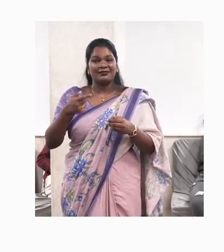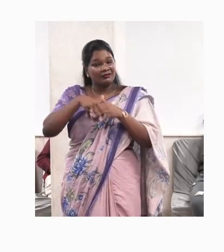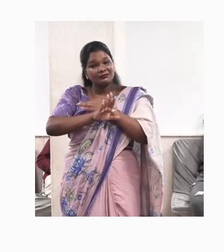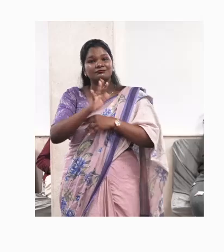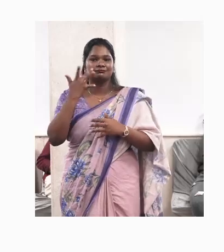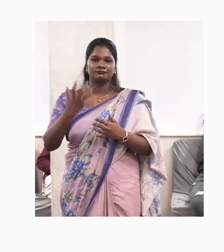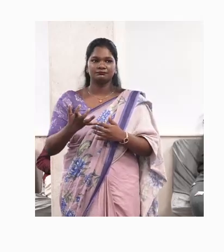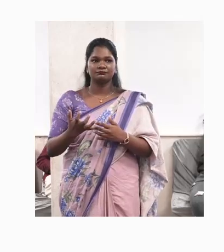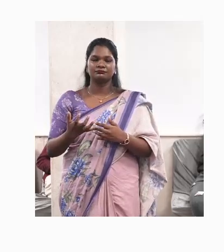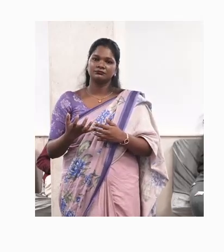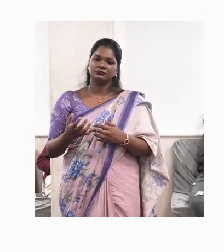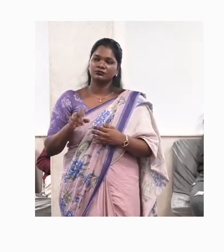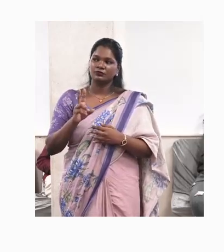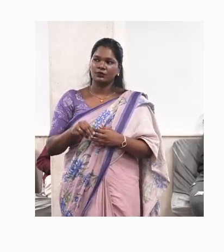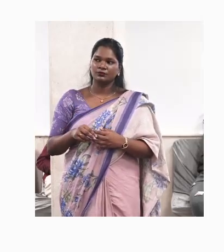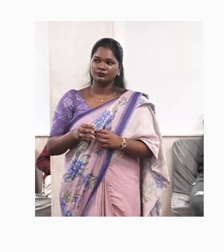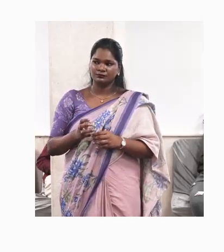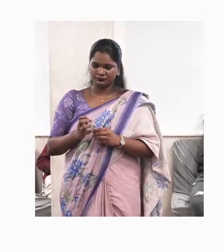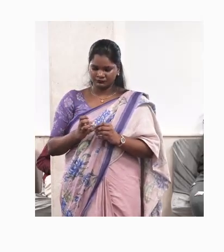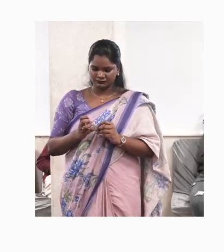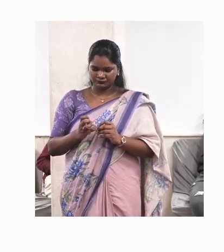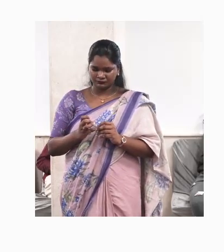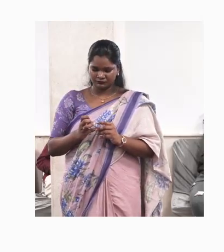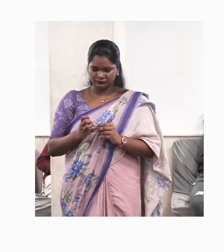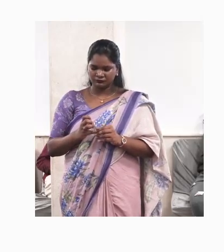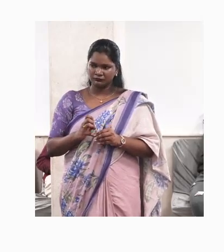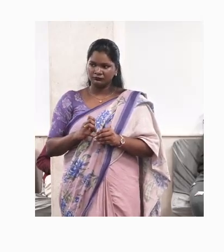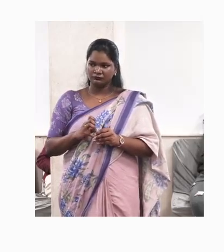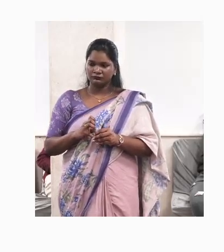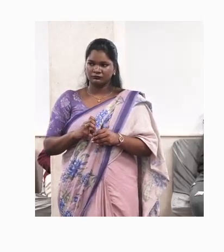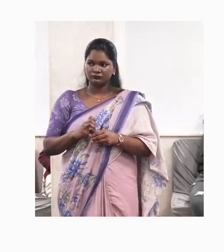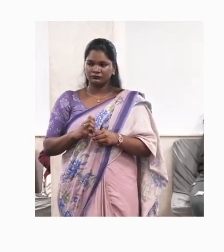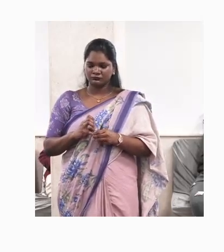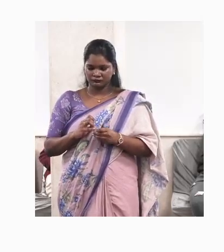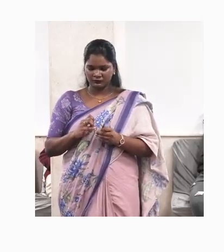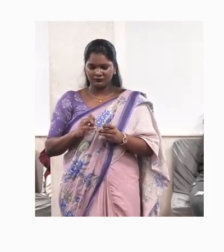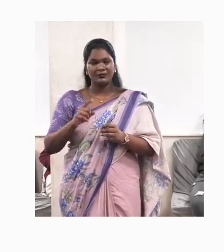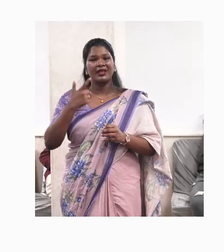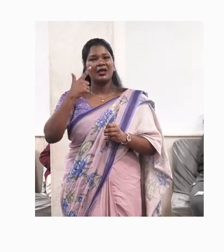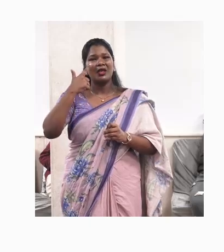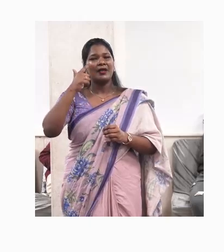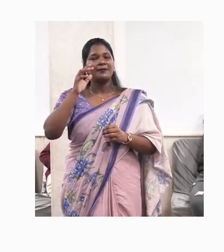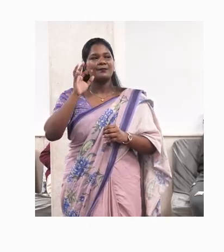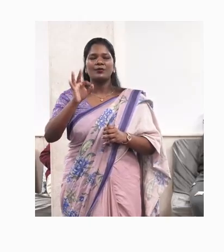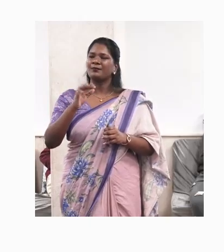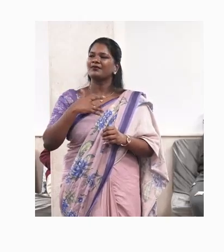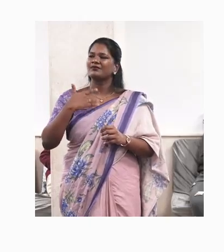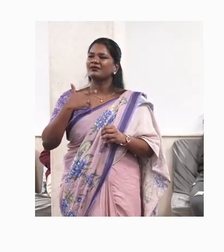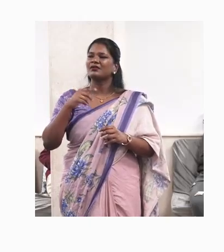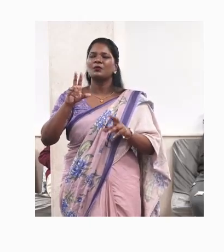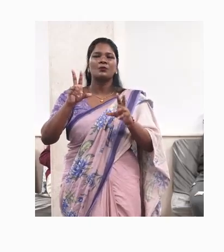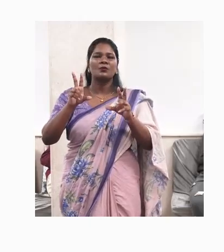richness and not think of nothing. And what was very important for me with open dialogue also was that it